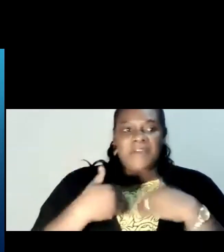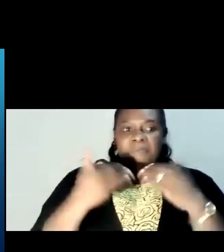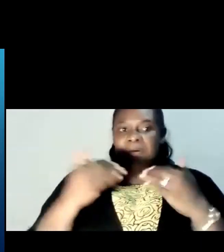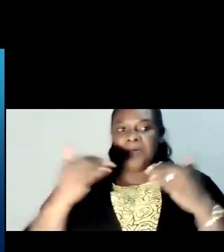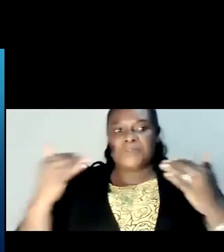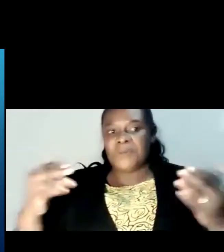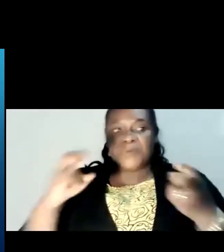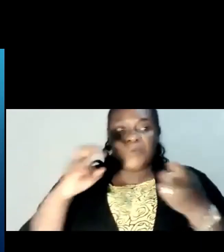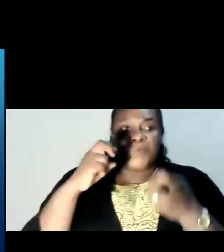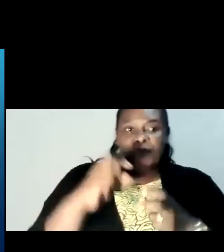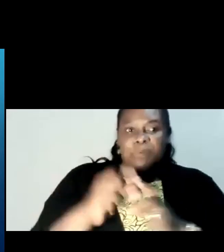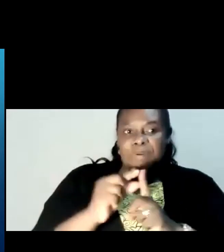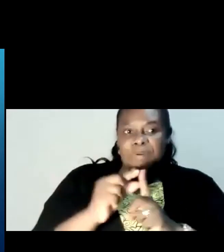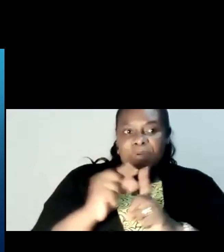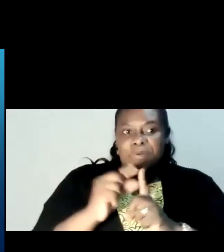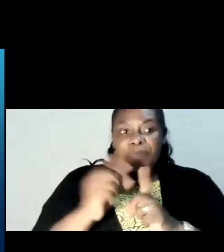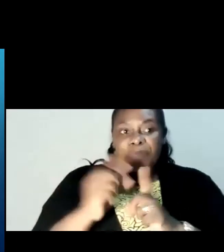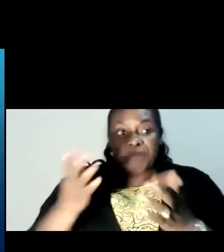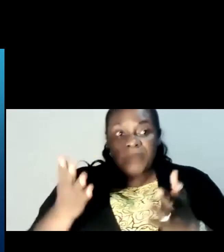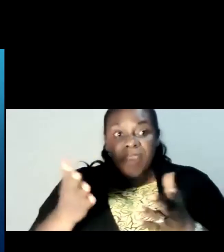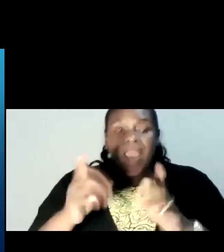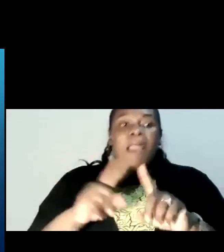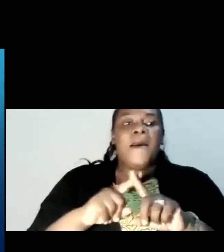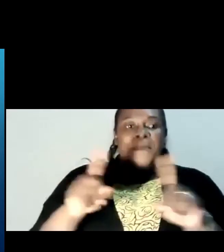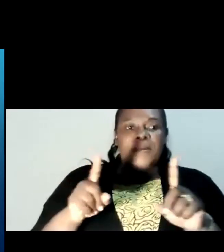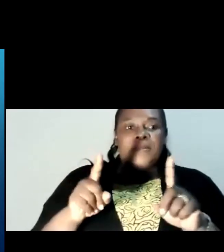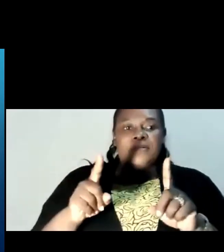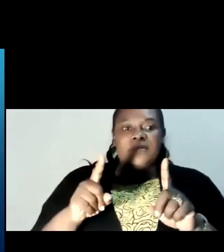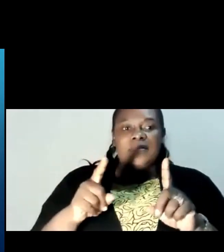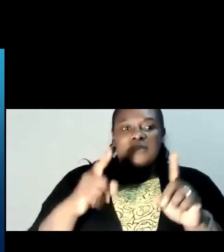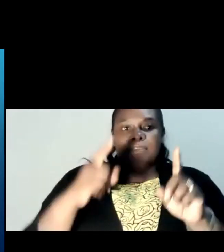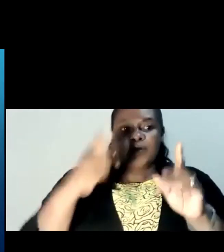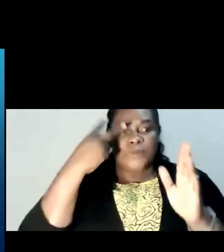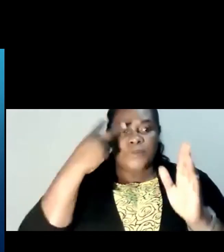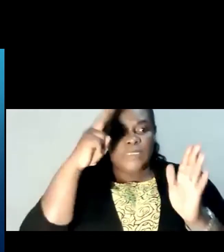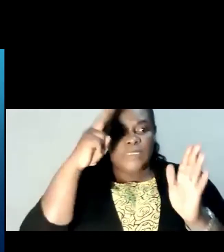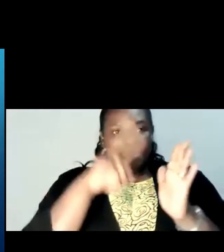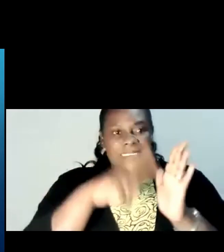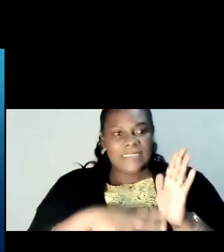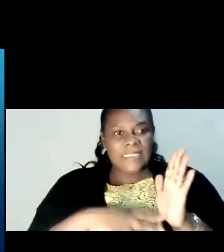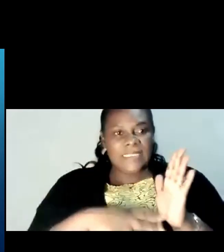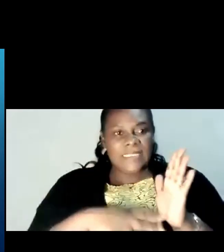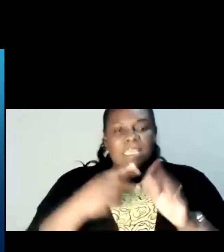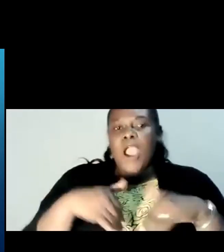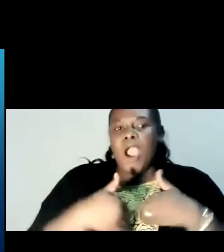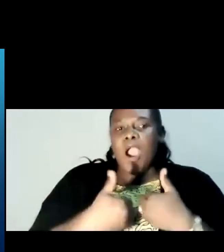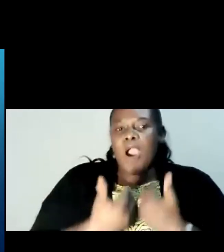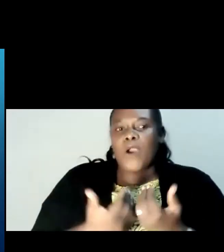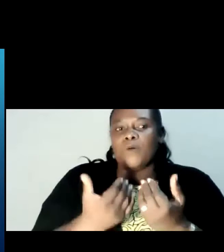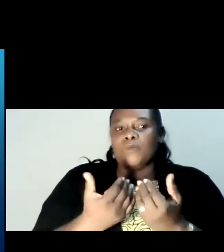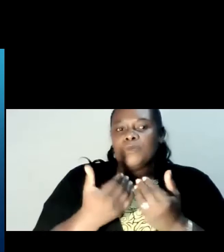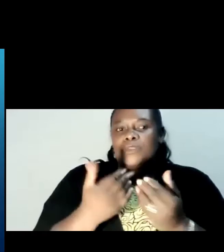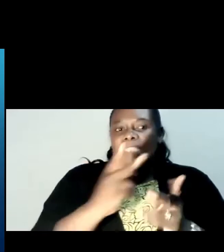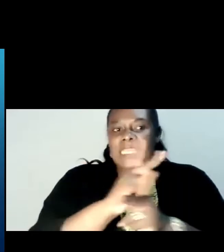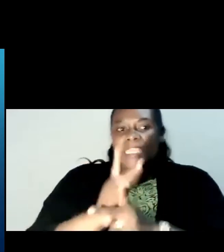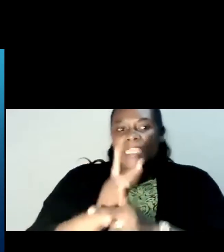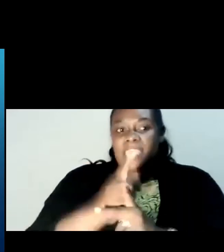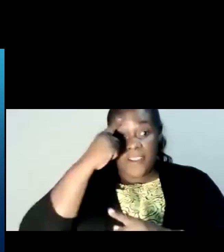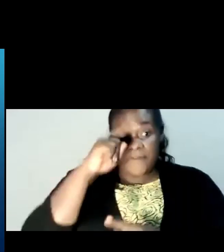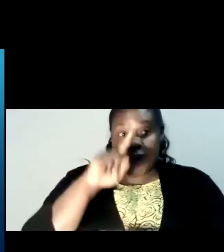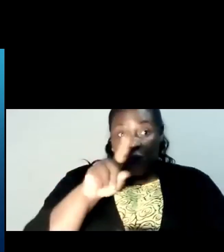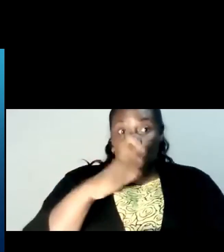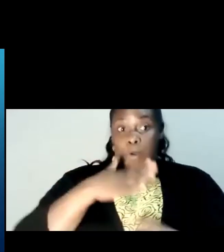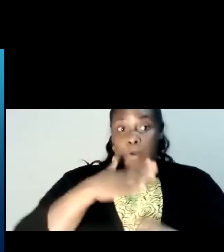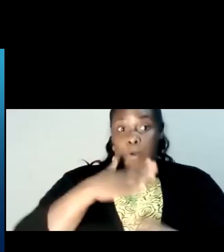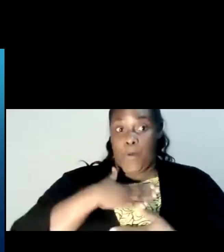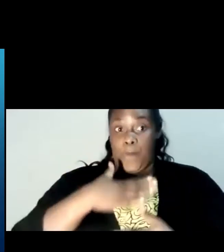detail, but is a presentation about how to maintain general health. And if you have any